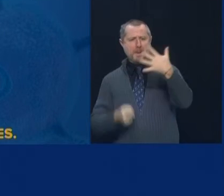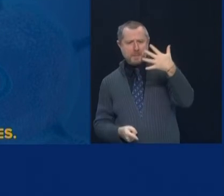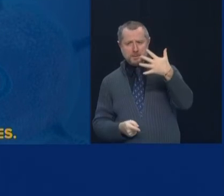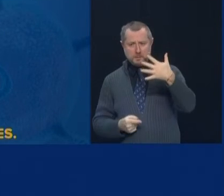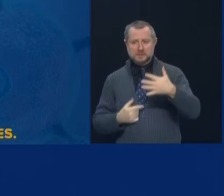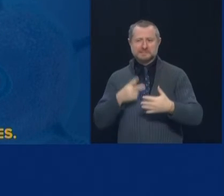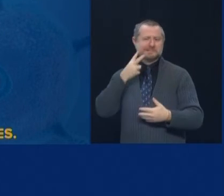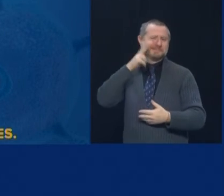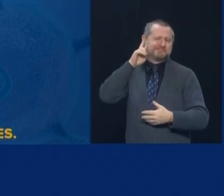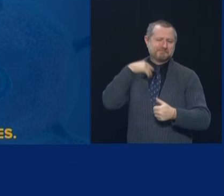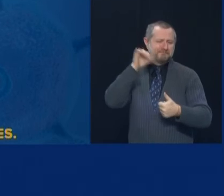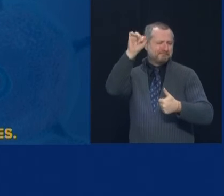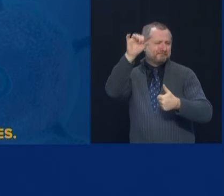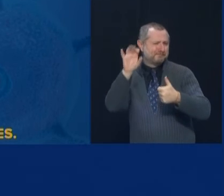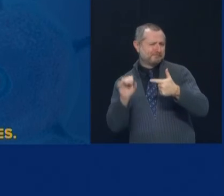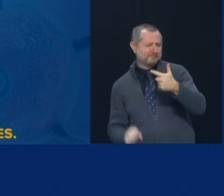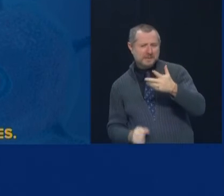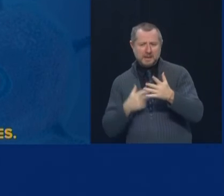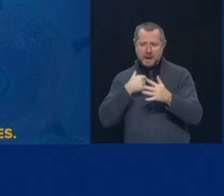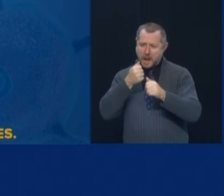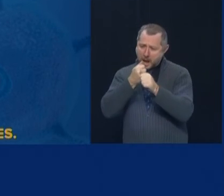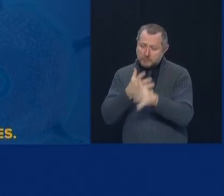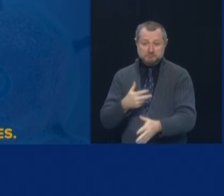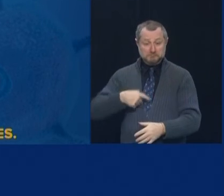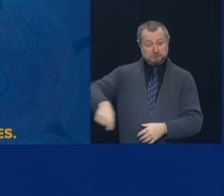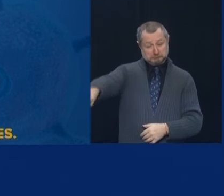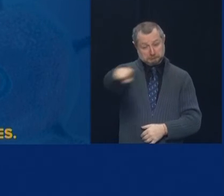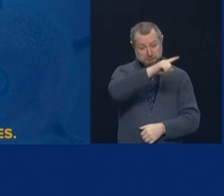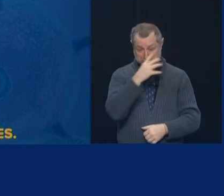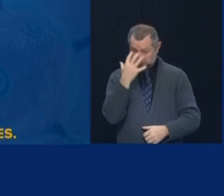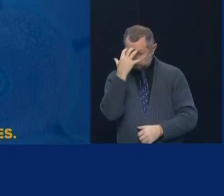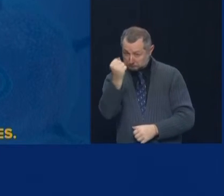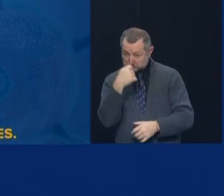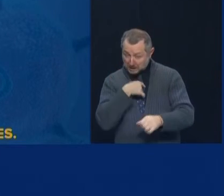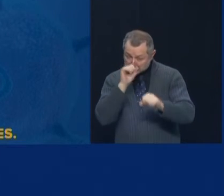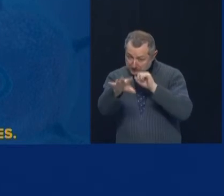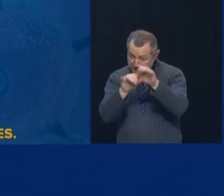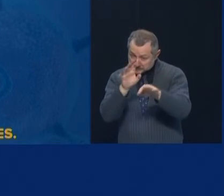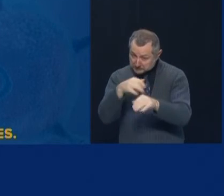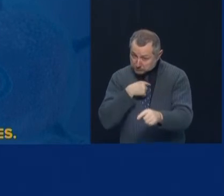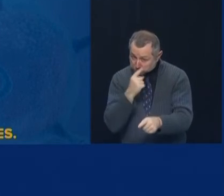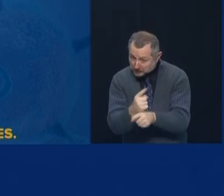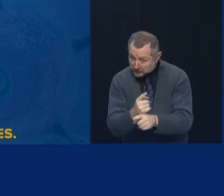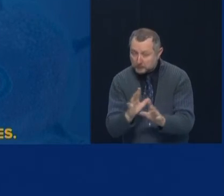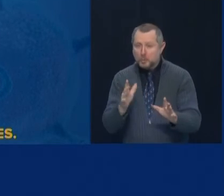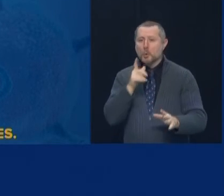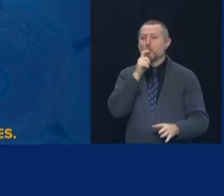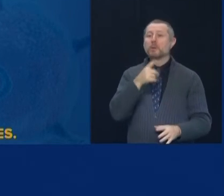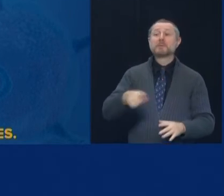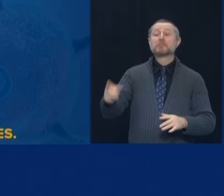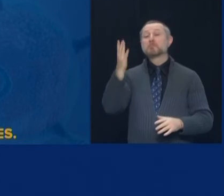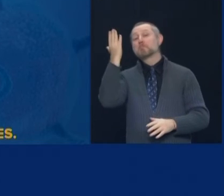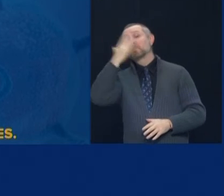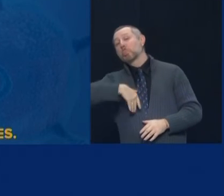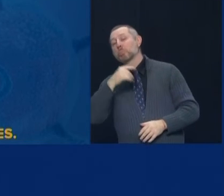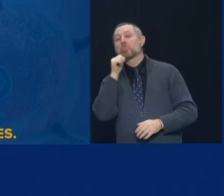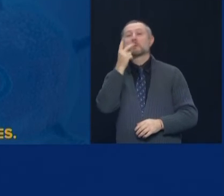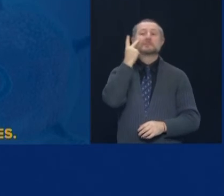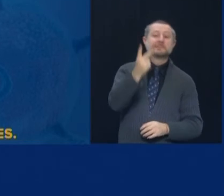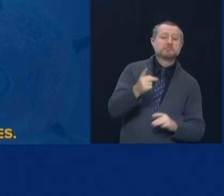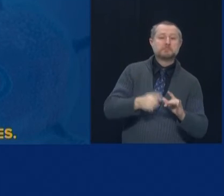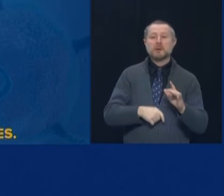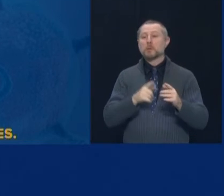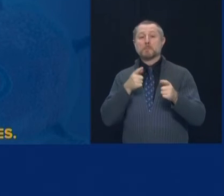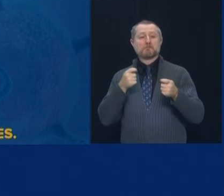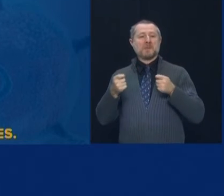all recorded it to memory, but for those of you who were out sick, first was managing the hospital system, manage